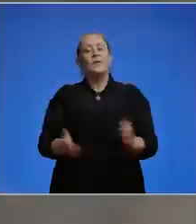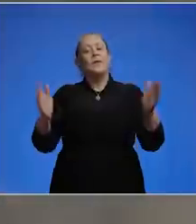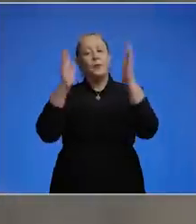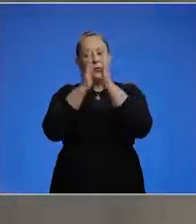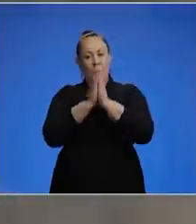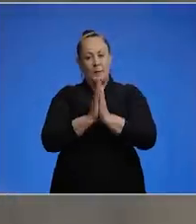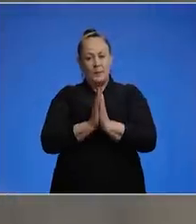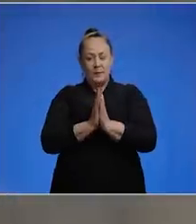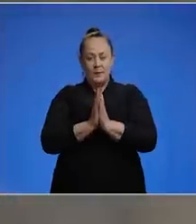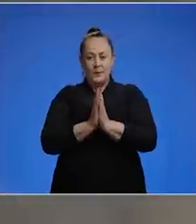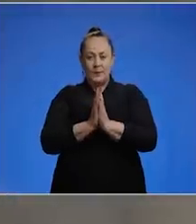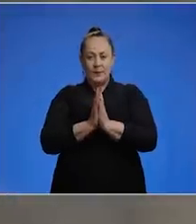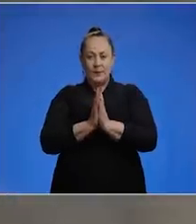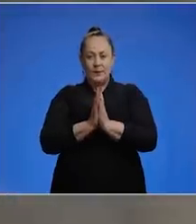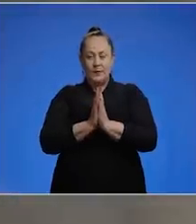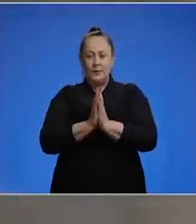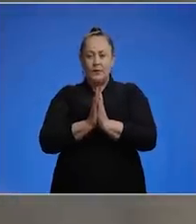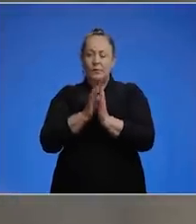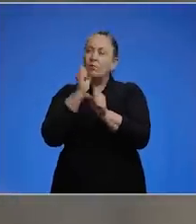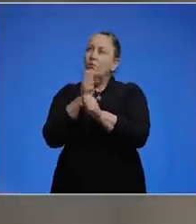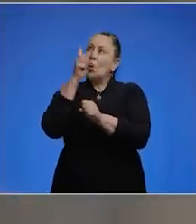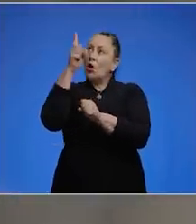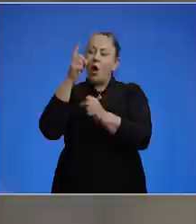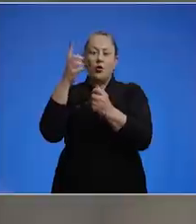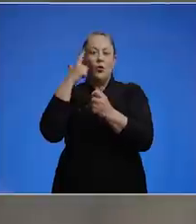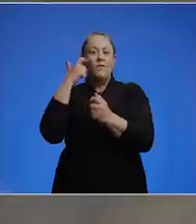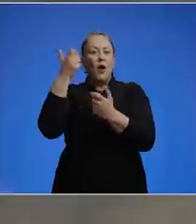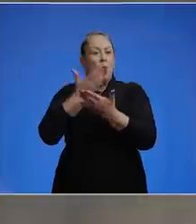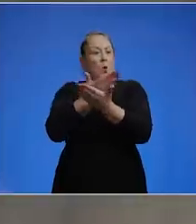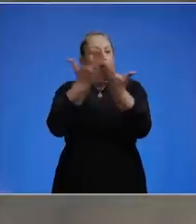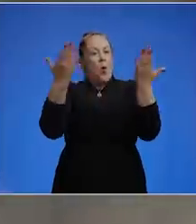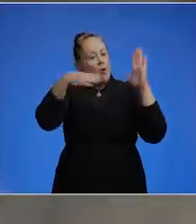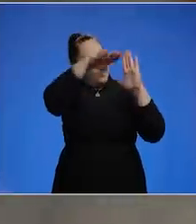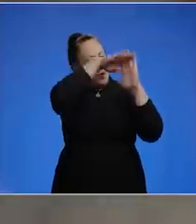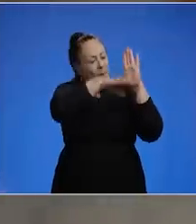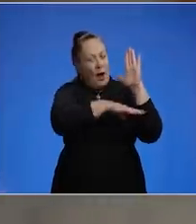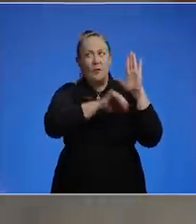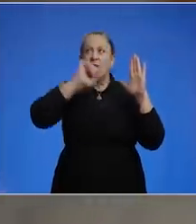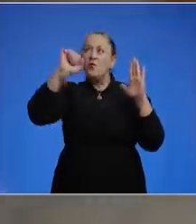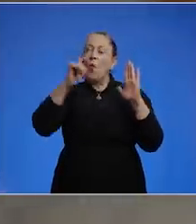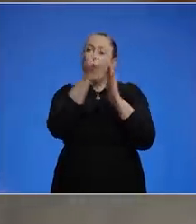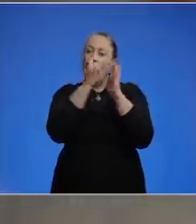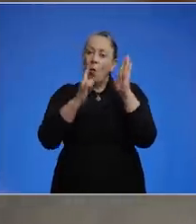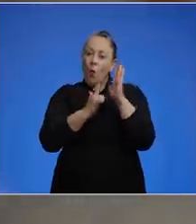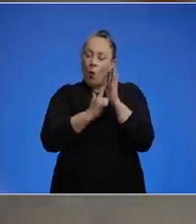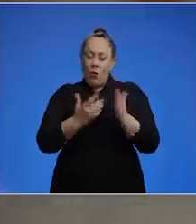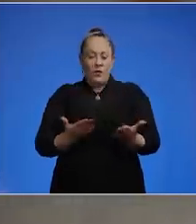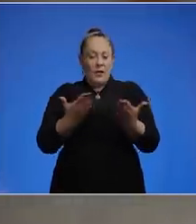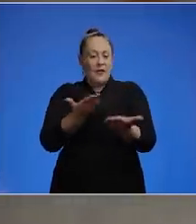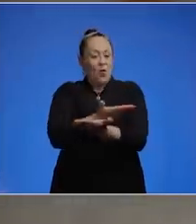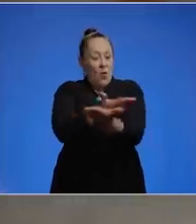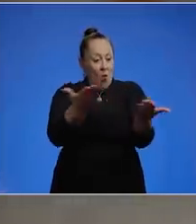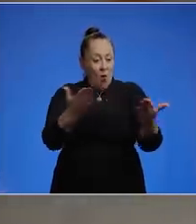Let us pray. O God, who founded all the commands of your sacred law upon love of